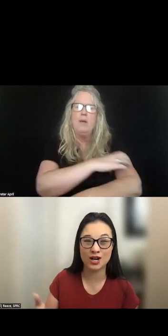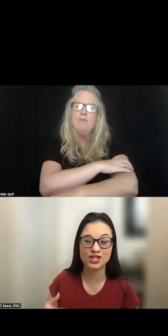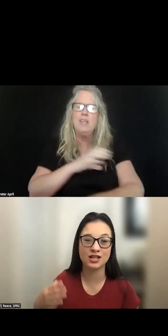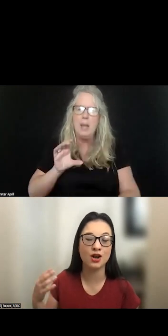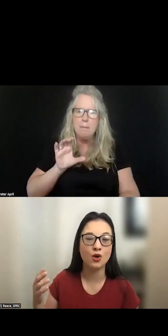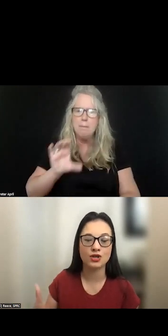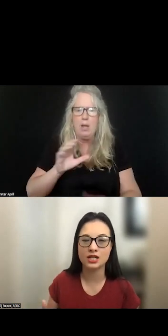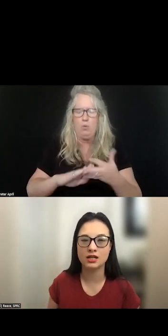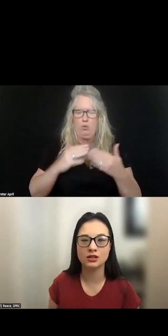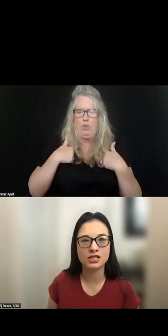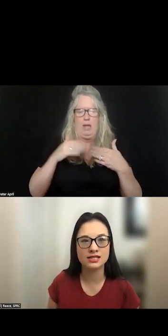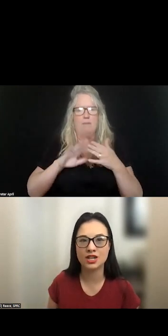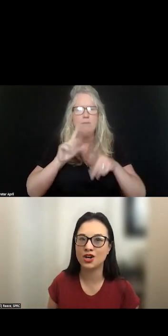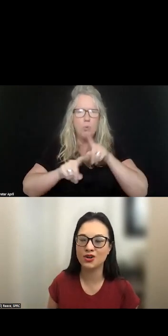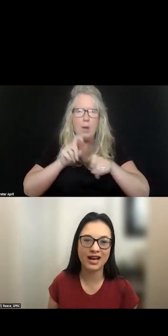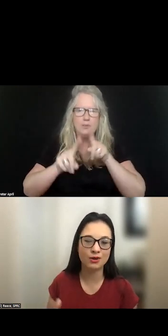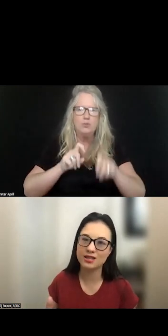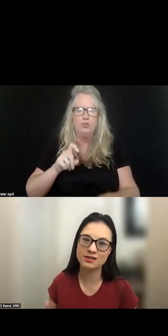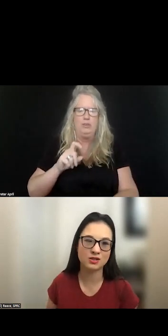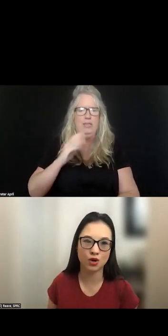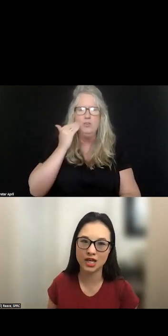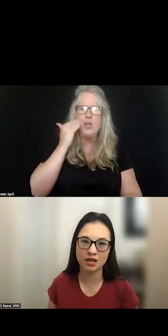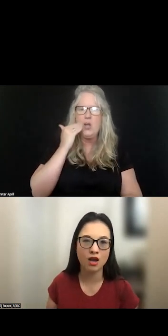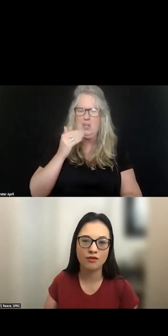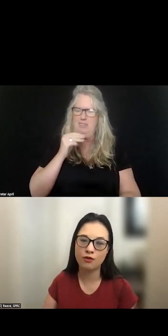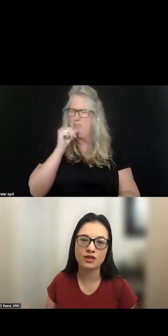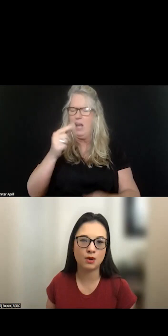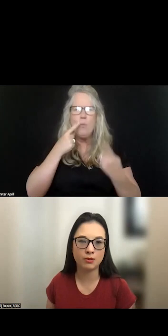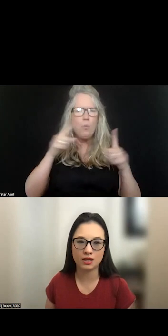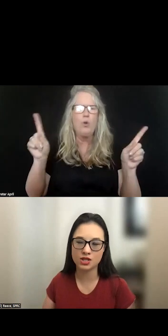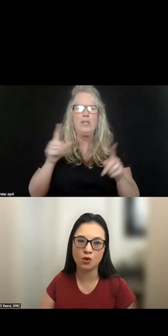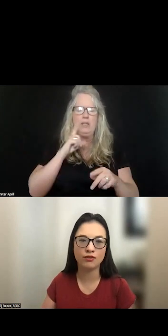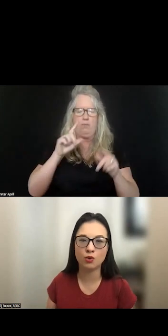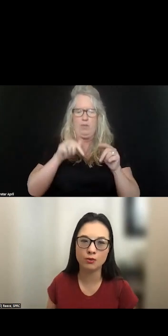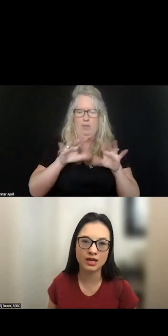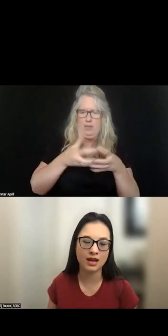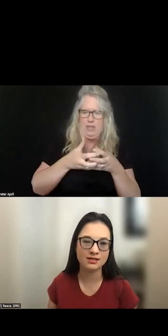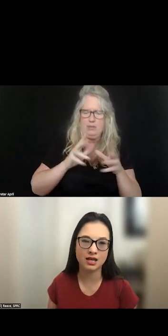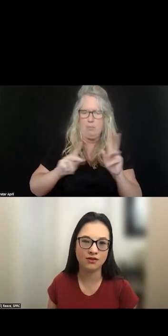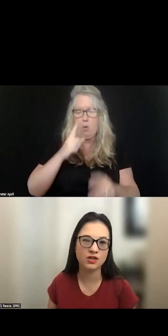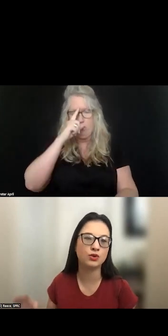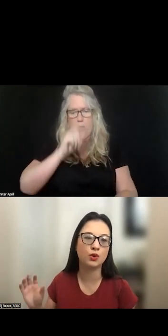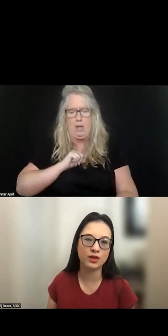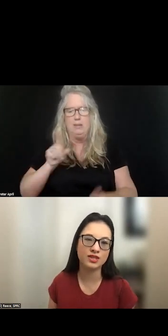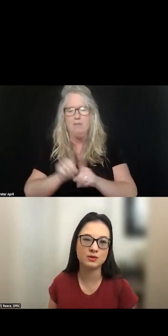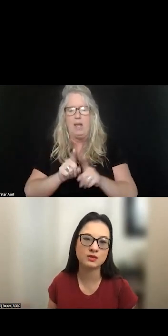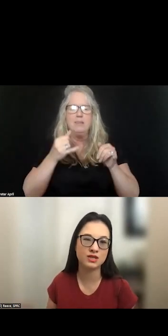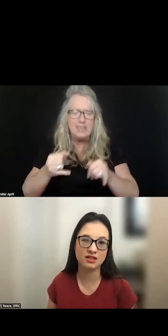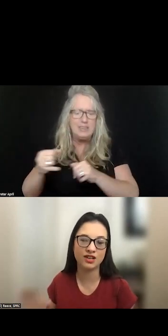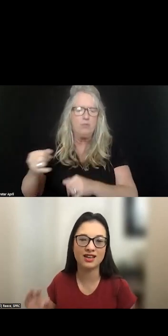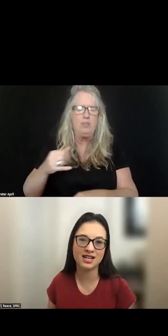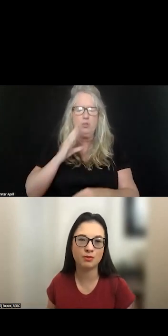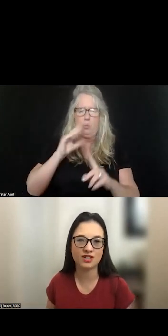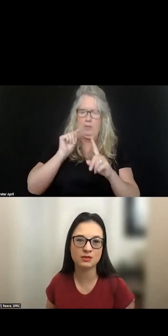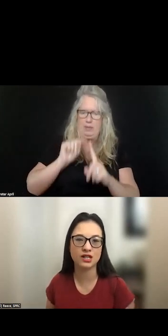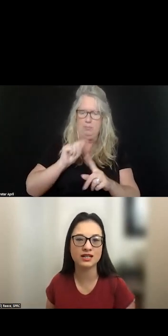to question or to say, you know, I don't think this is working for this population or for me as an individual with this